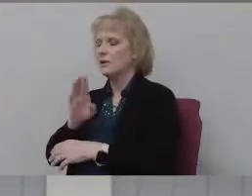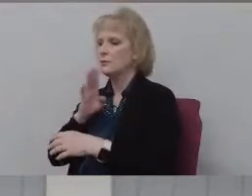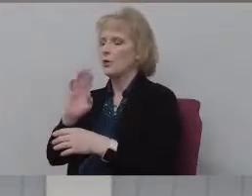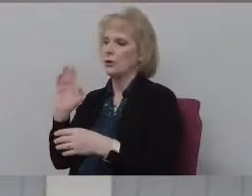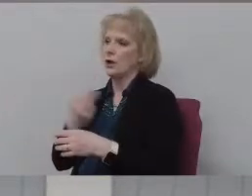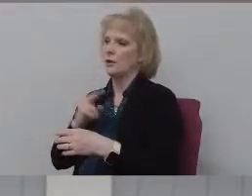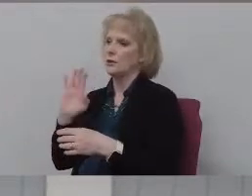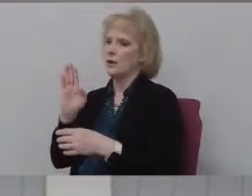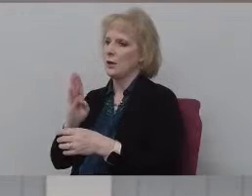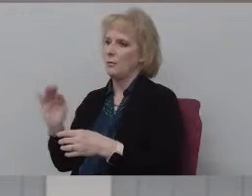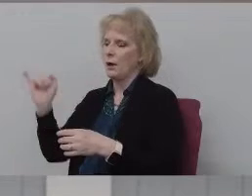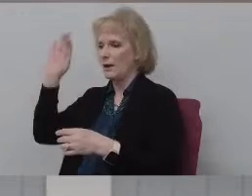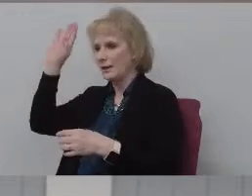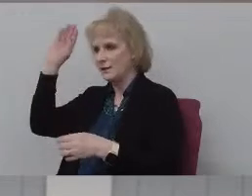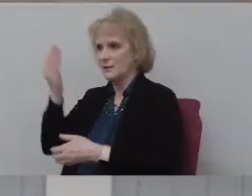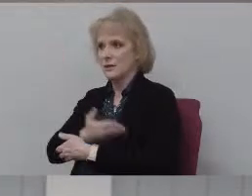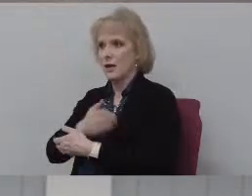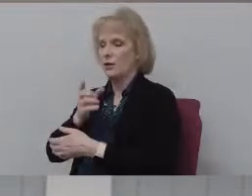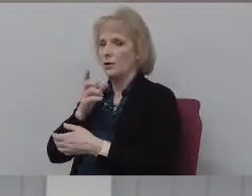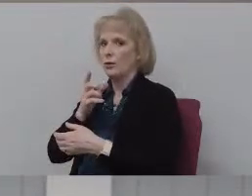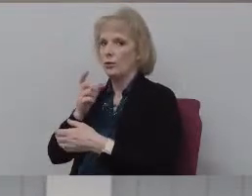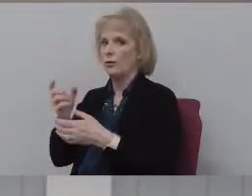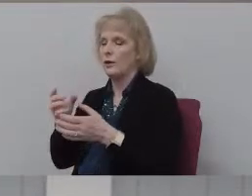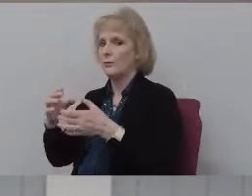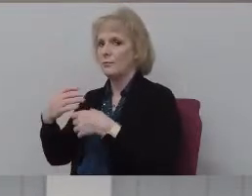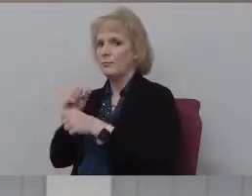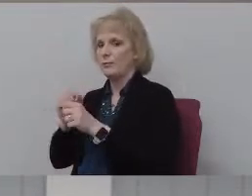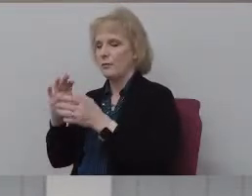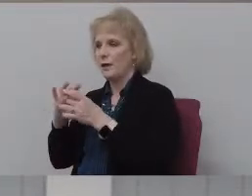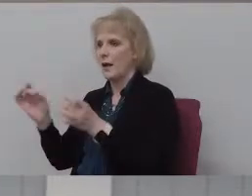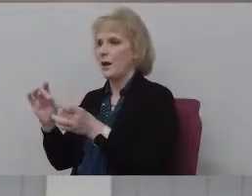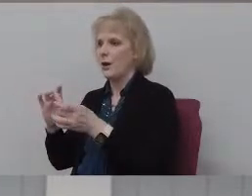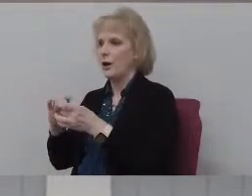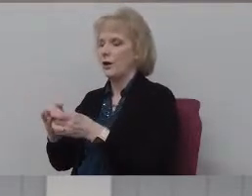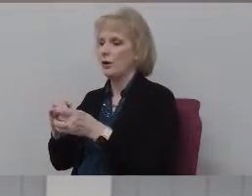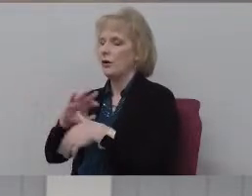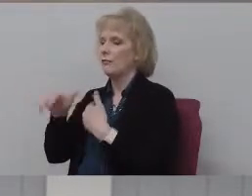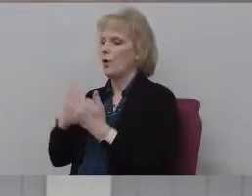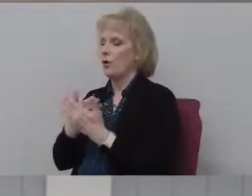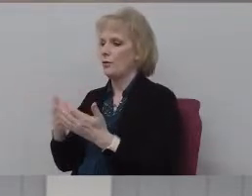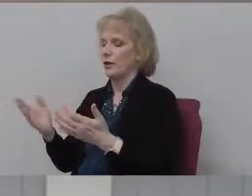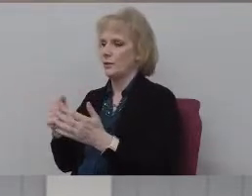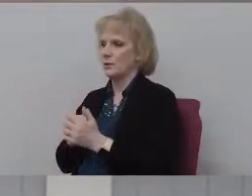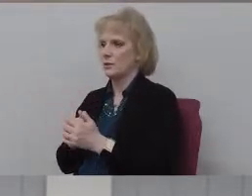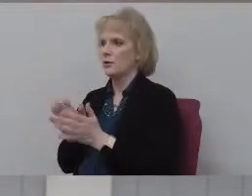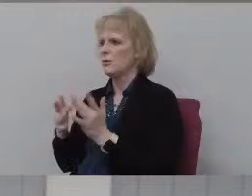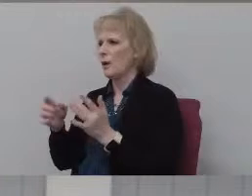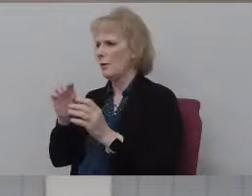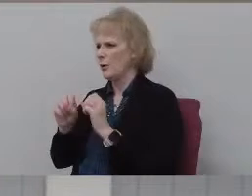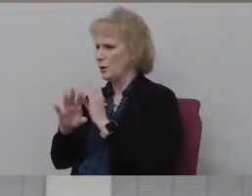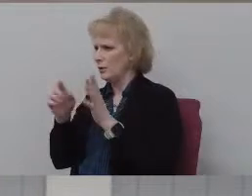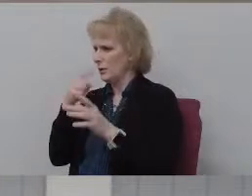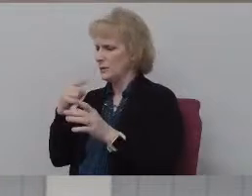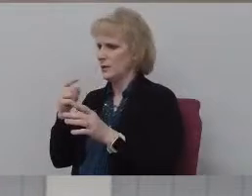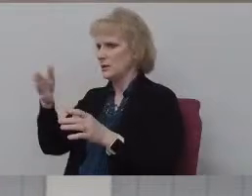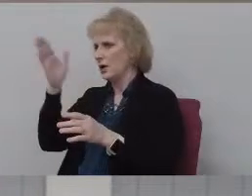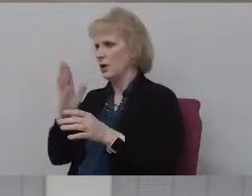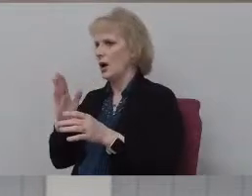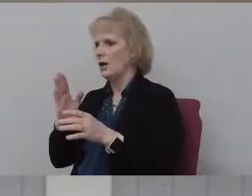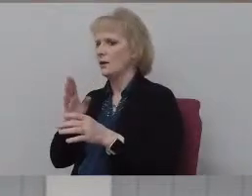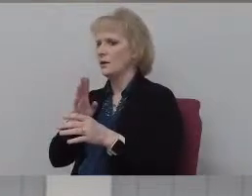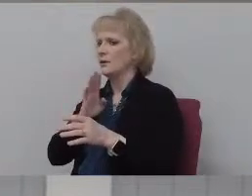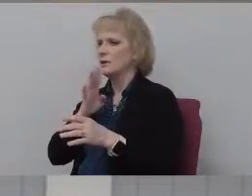he hath appointed heir of all things, by whom also he made the worlds. And so the Bible clearly says that God speaks at